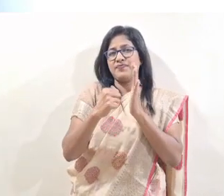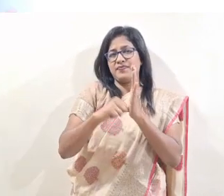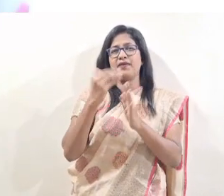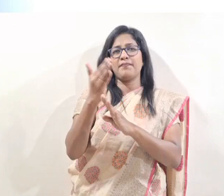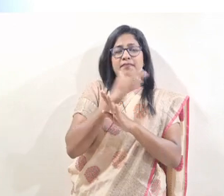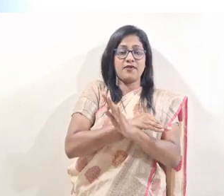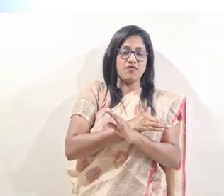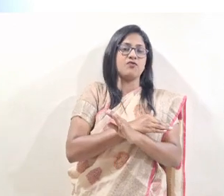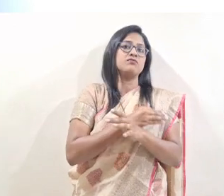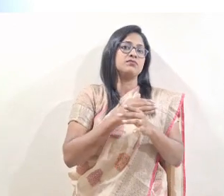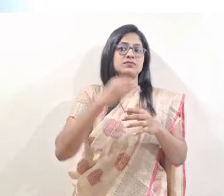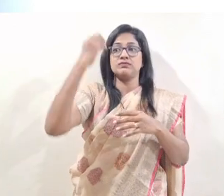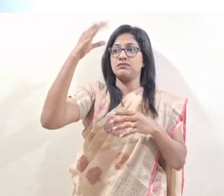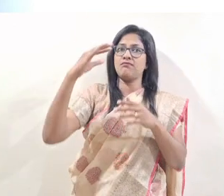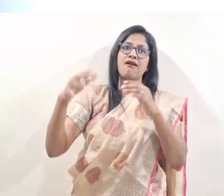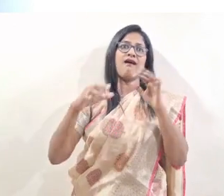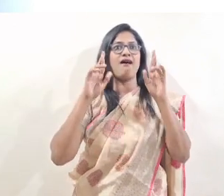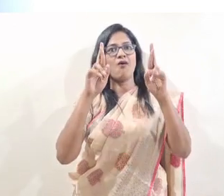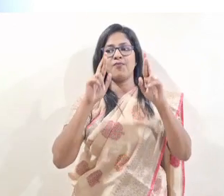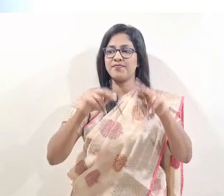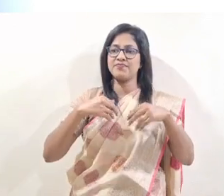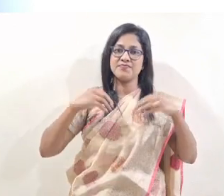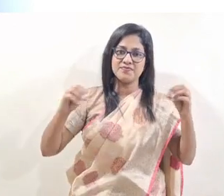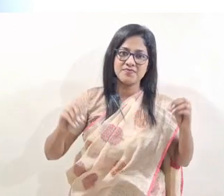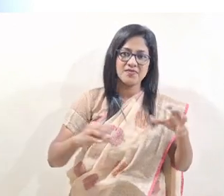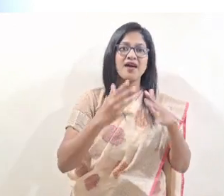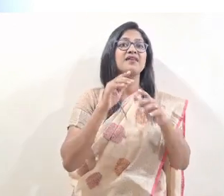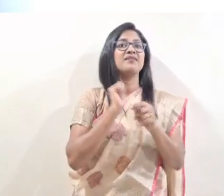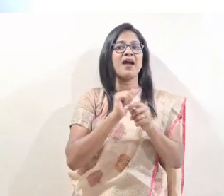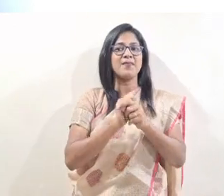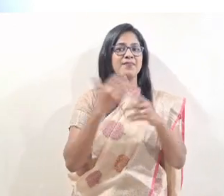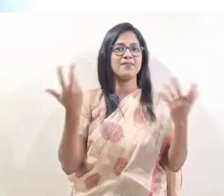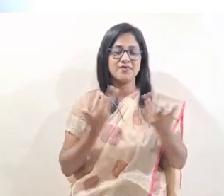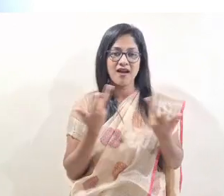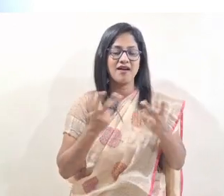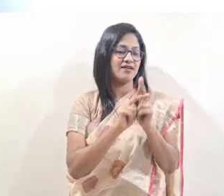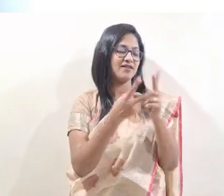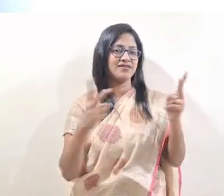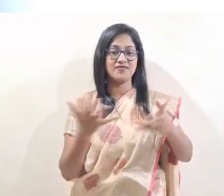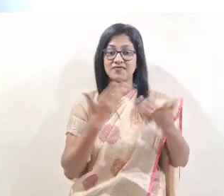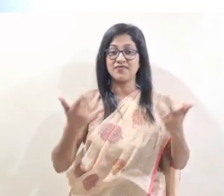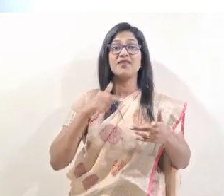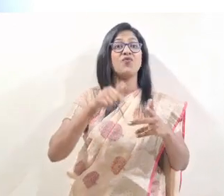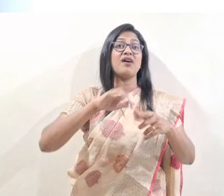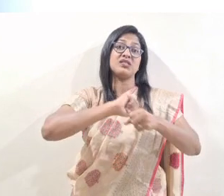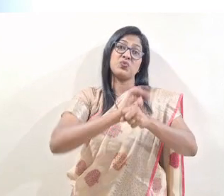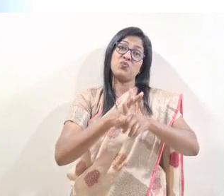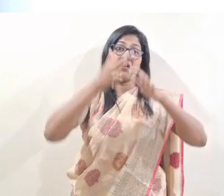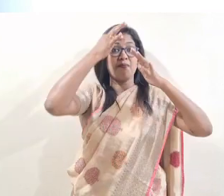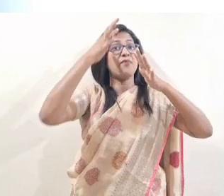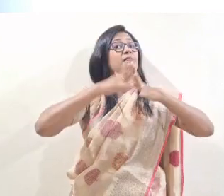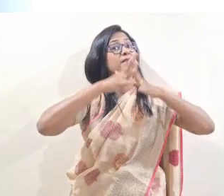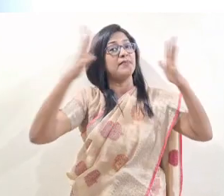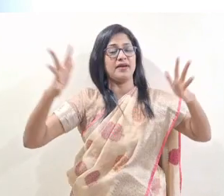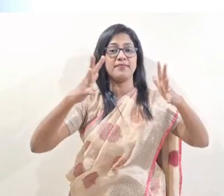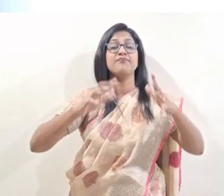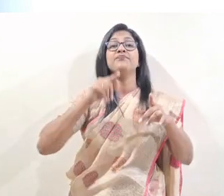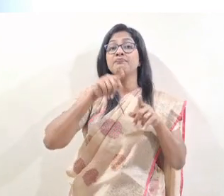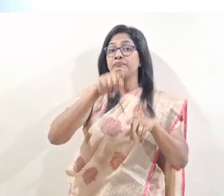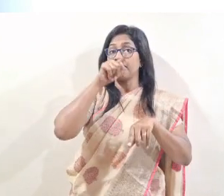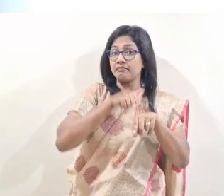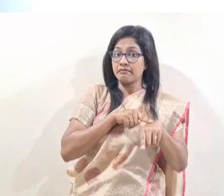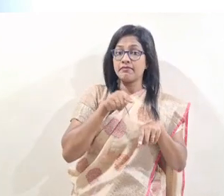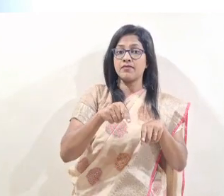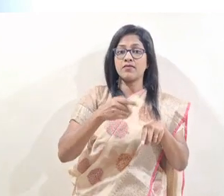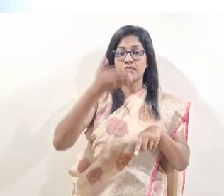are there, and we started really thinking what all things we need to do if this is going to be a huge pandemic. So that's where